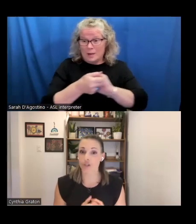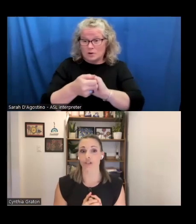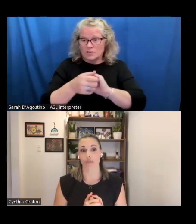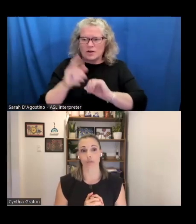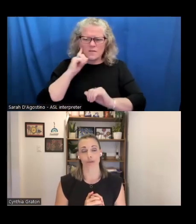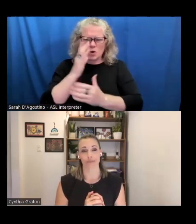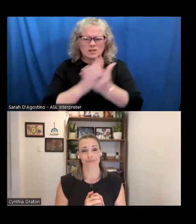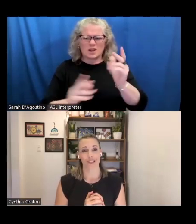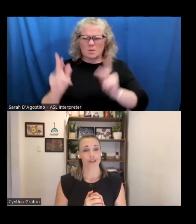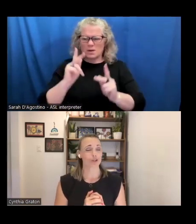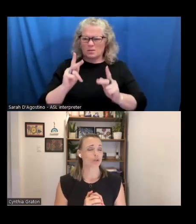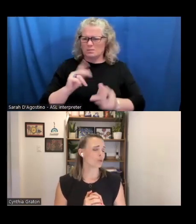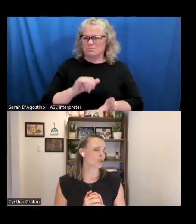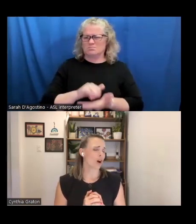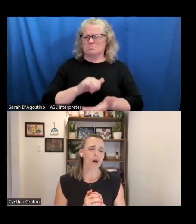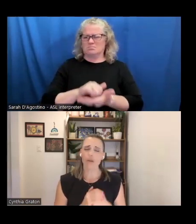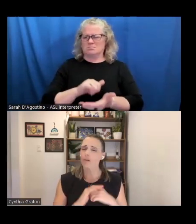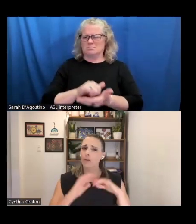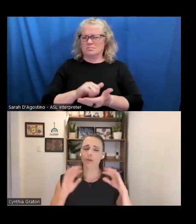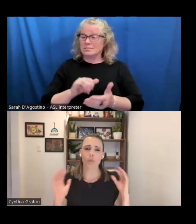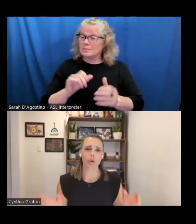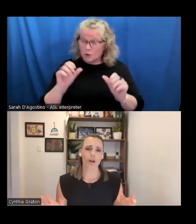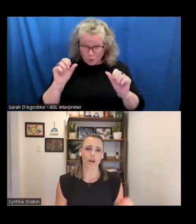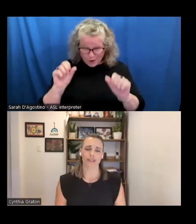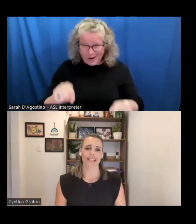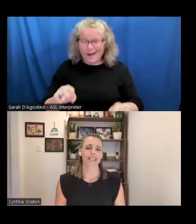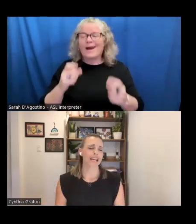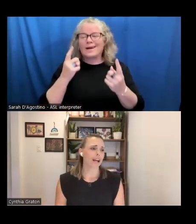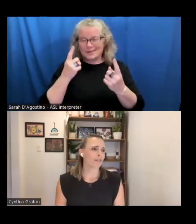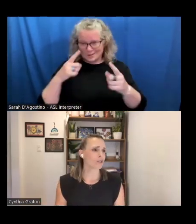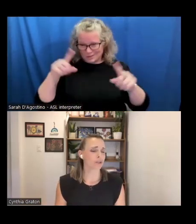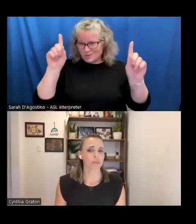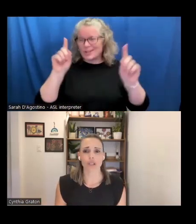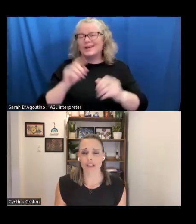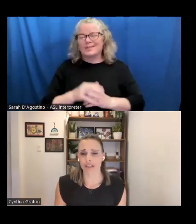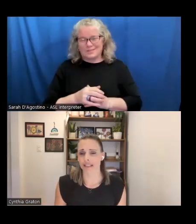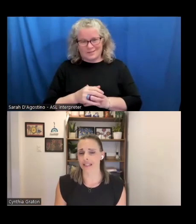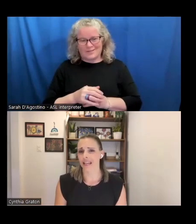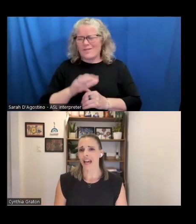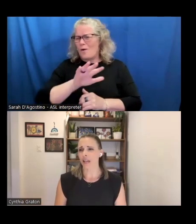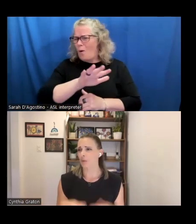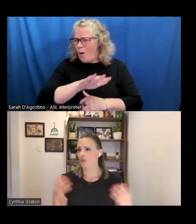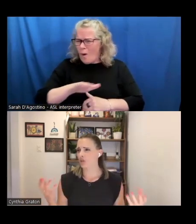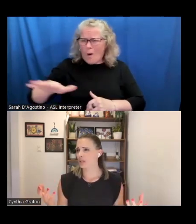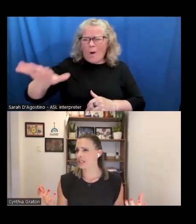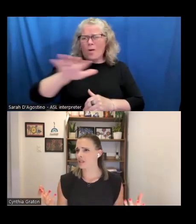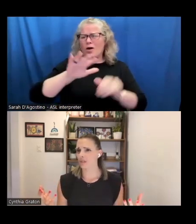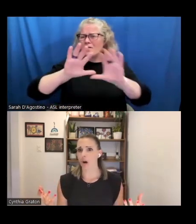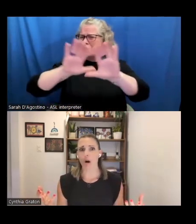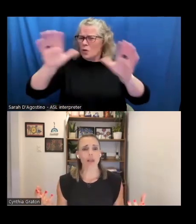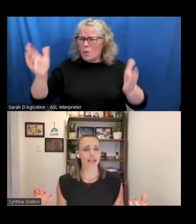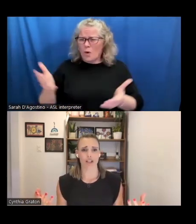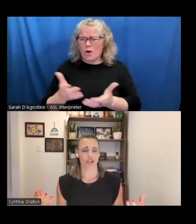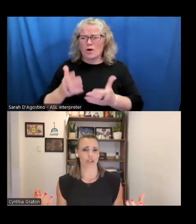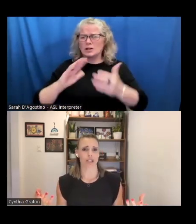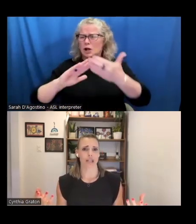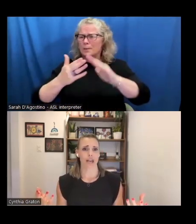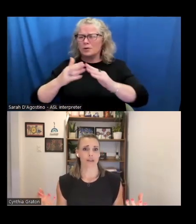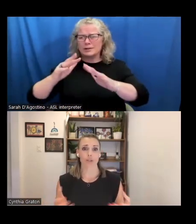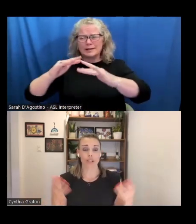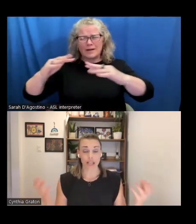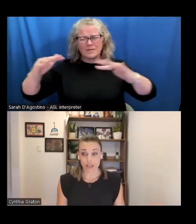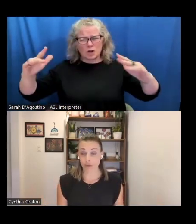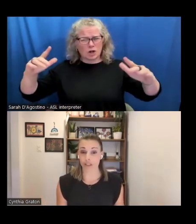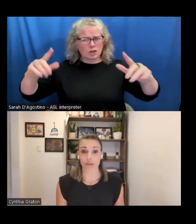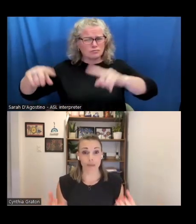is achievable. Schools all over the world in diverse communities and with students of all ages